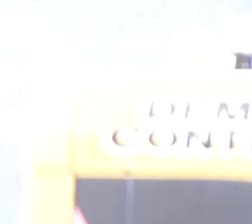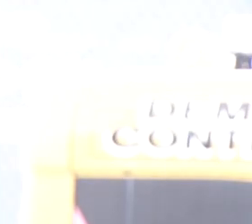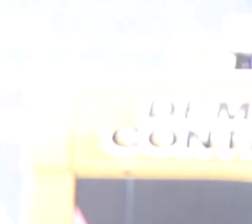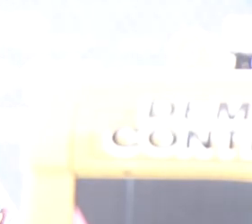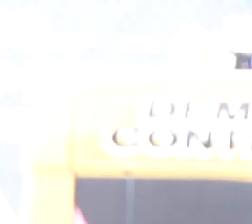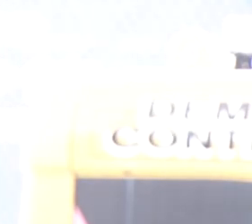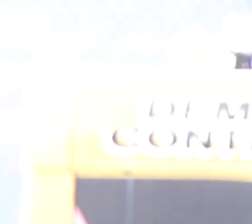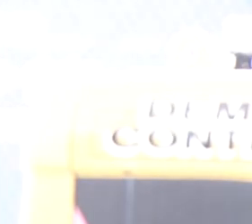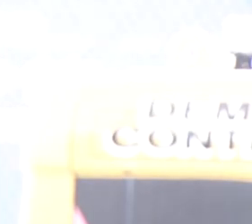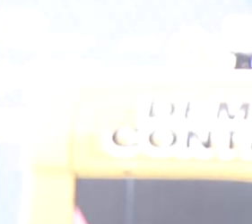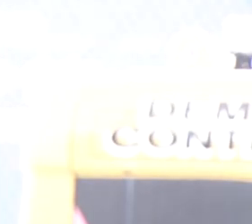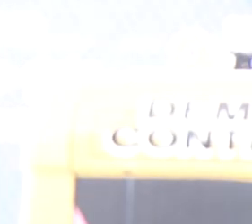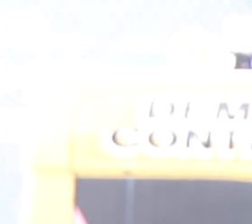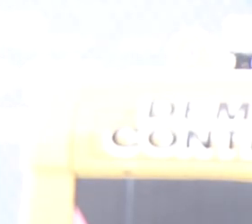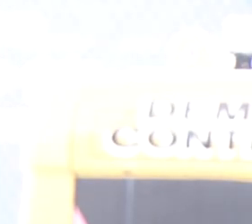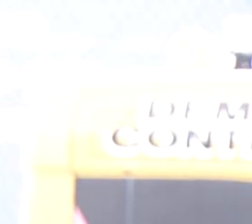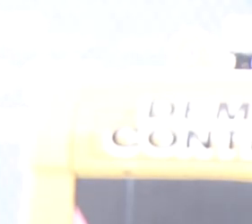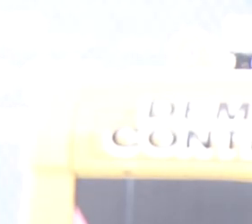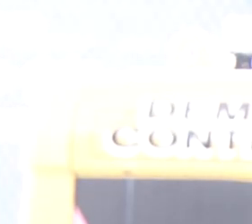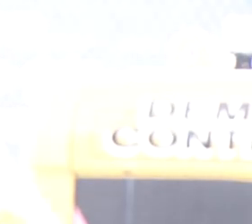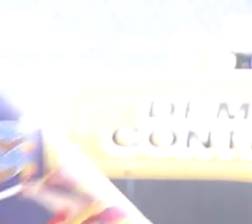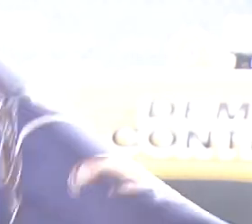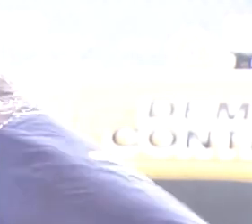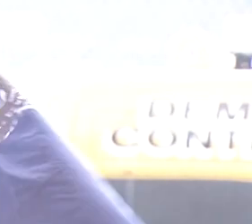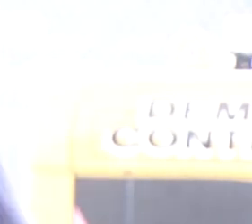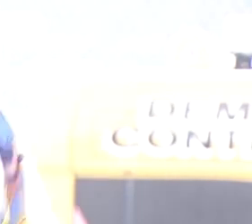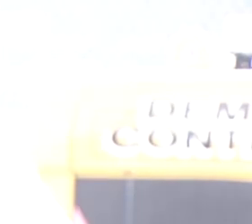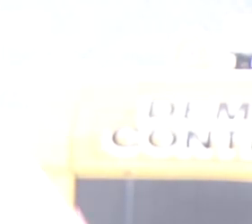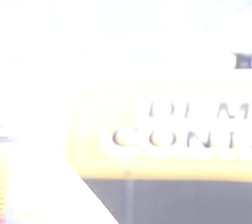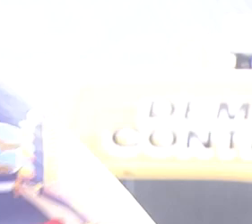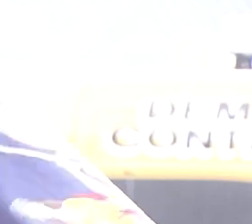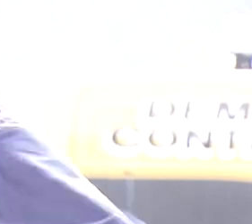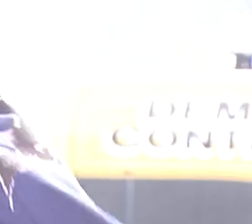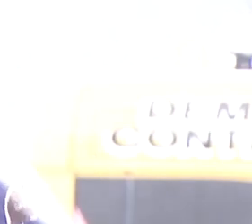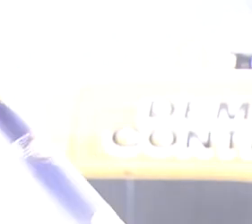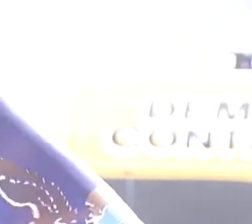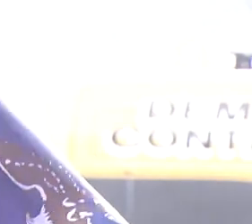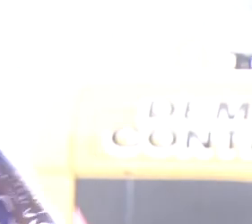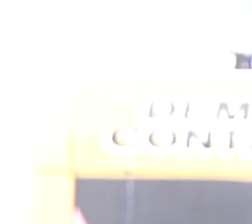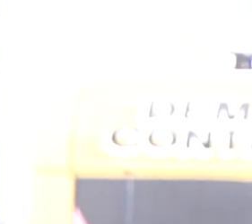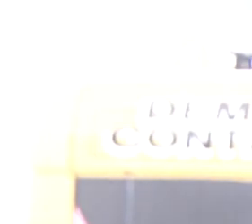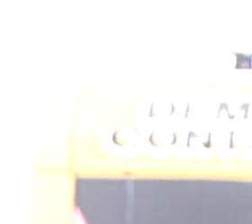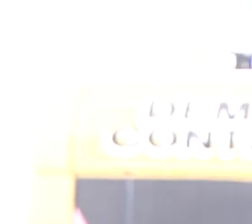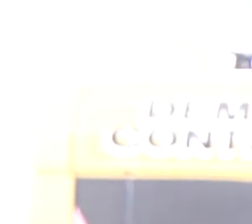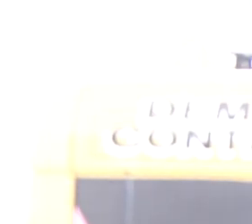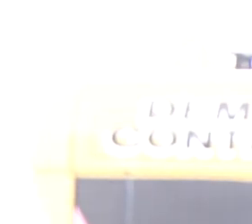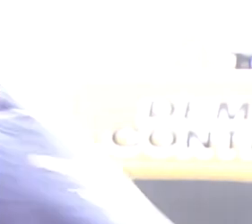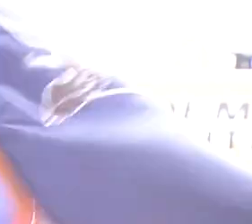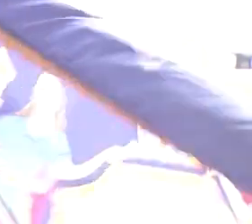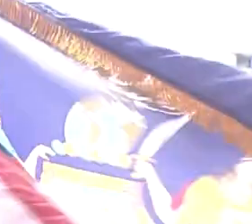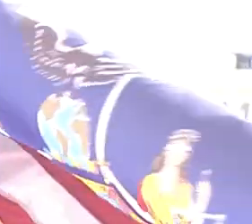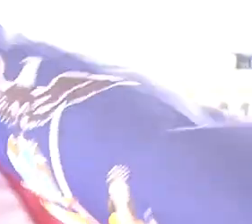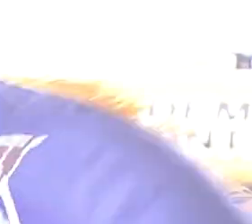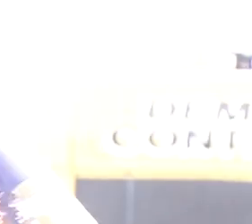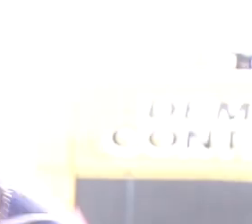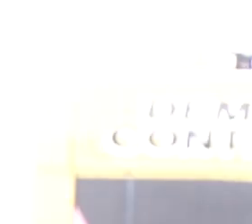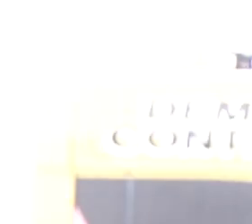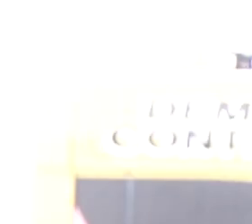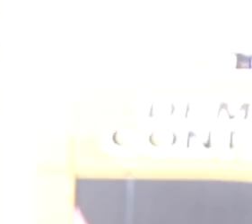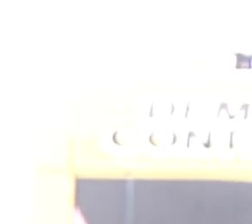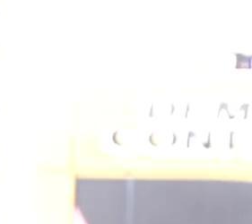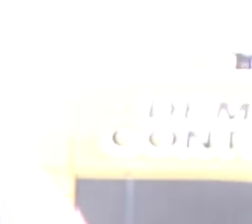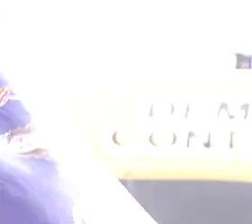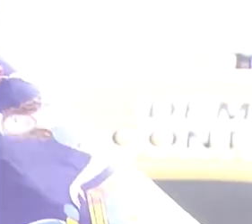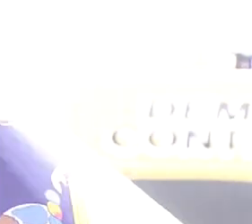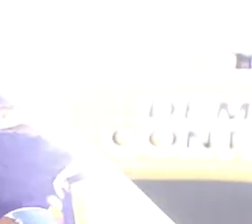involved in building this project. I would also like to acknowledge a dear friend and a great American labor leader